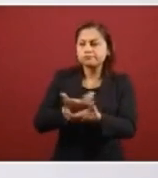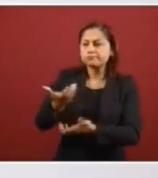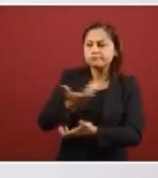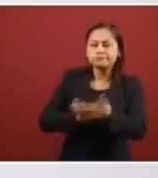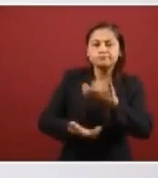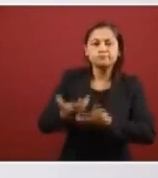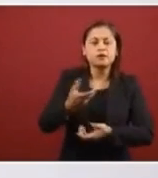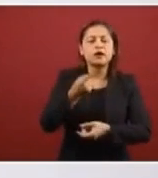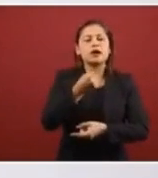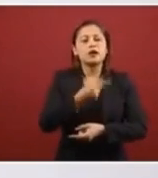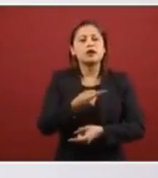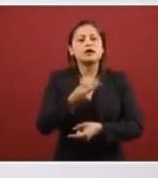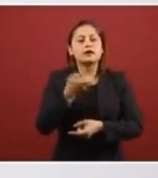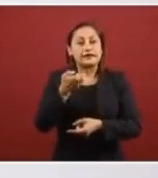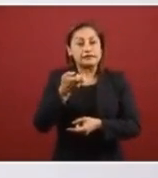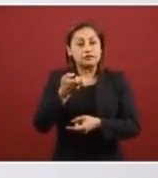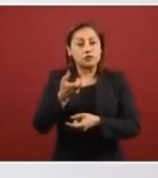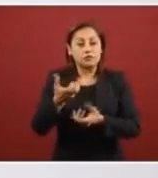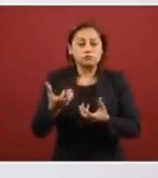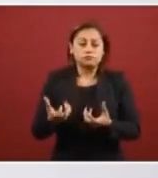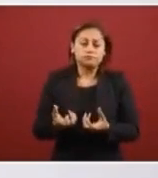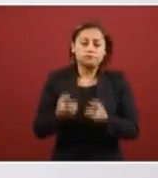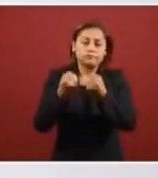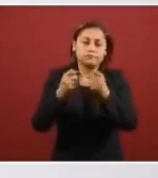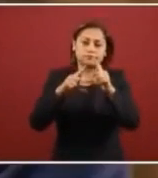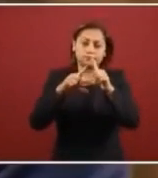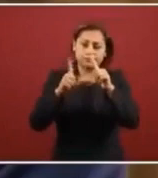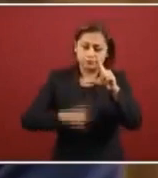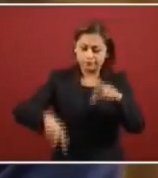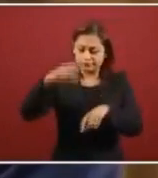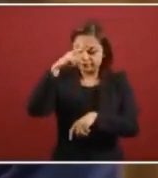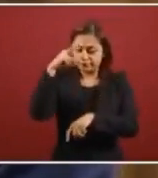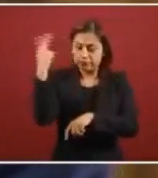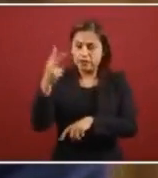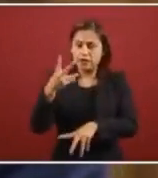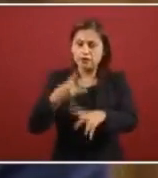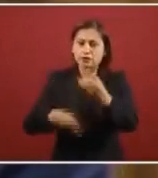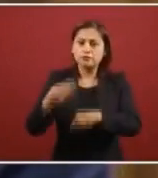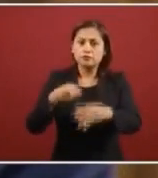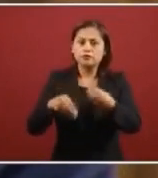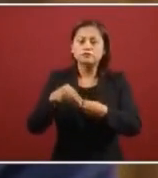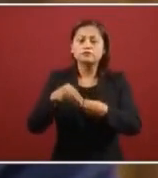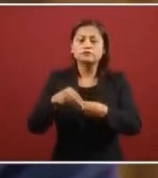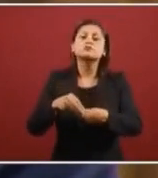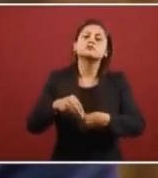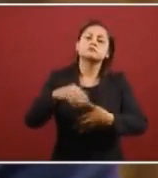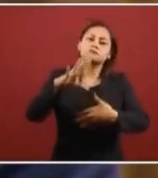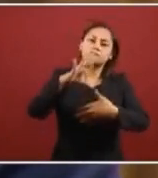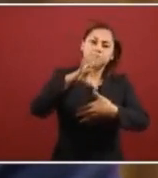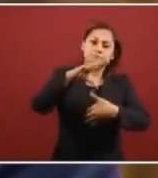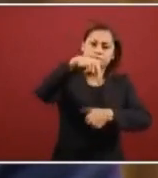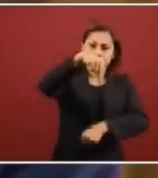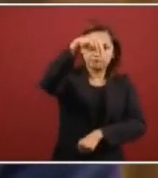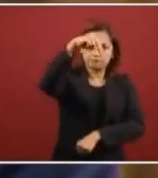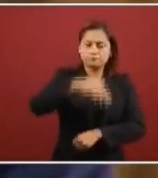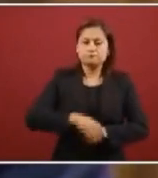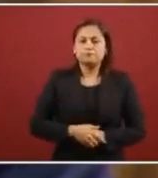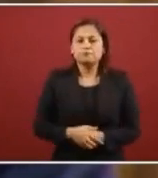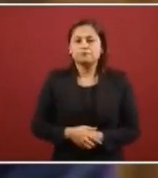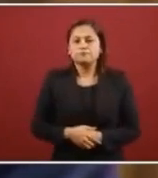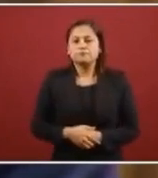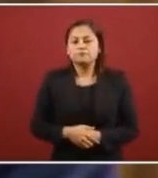we can strengthen even more the economy of our country in America of North America